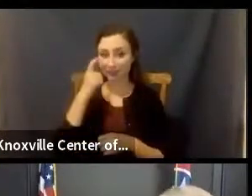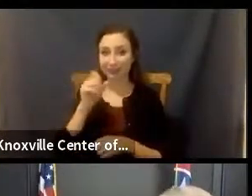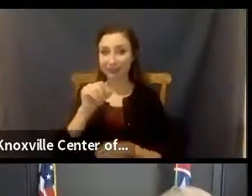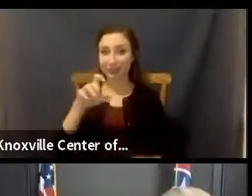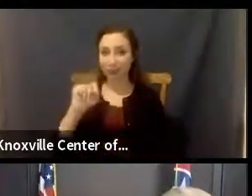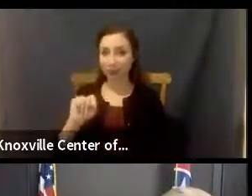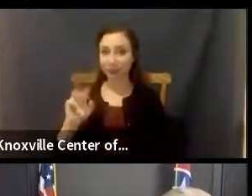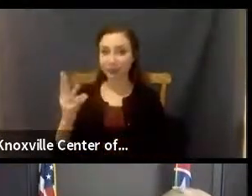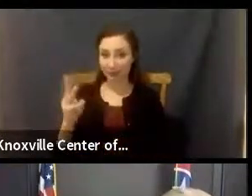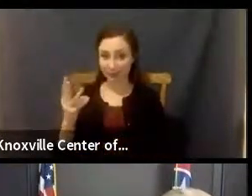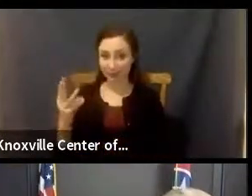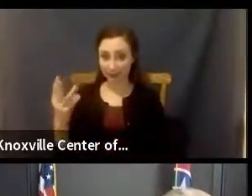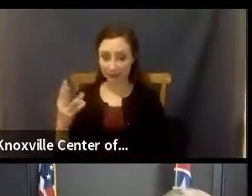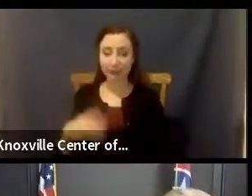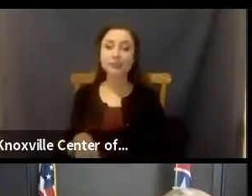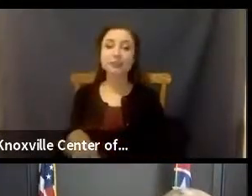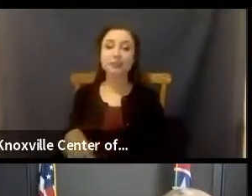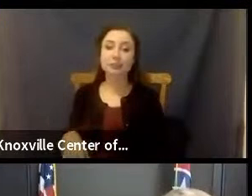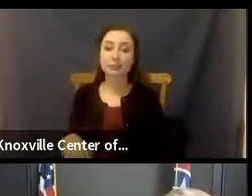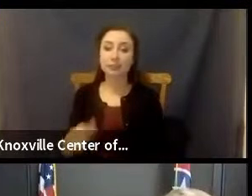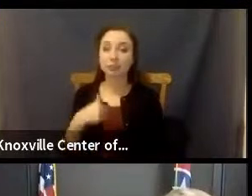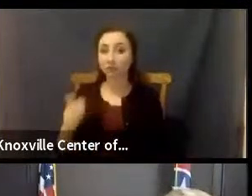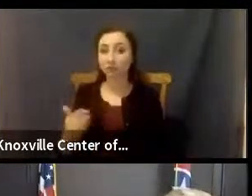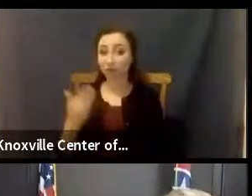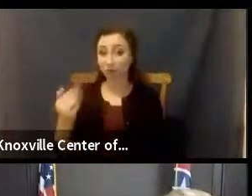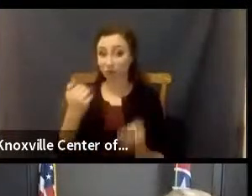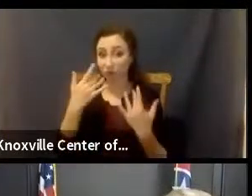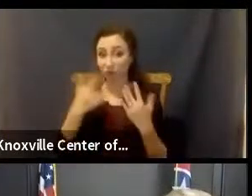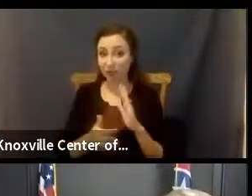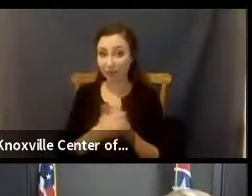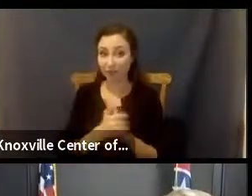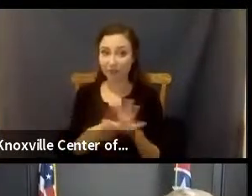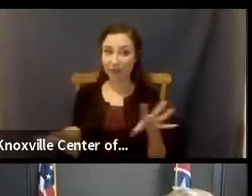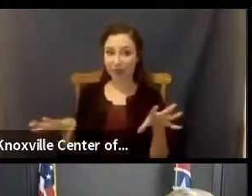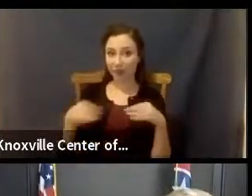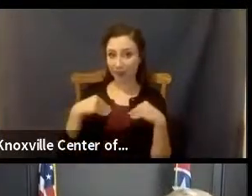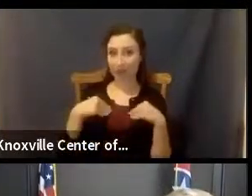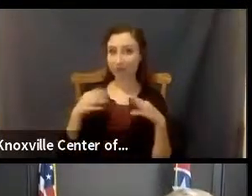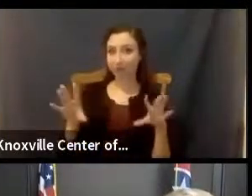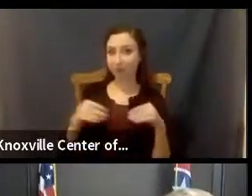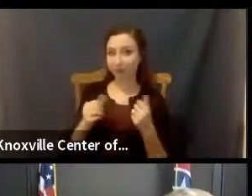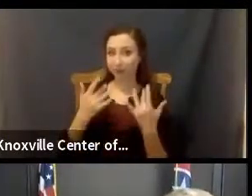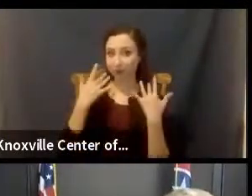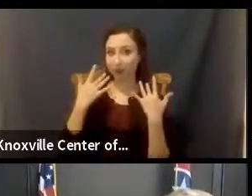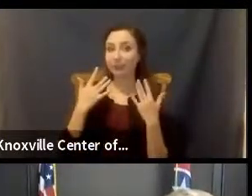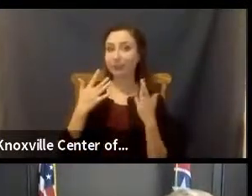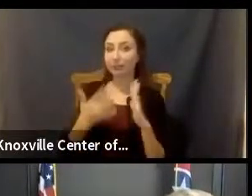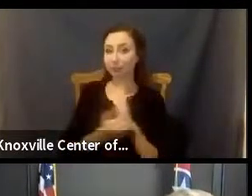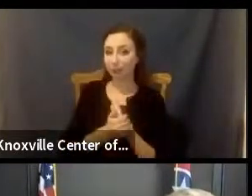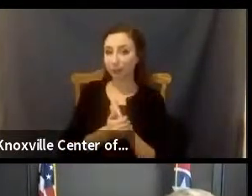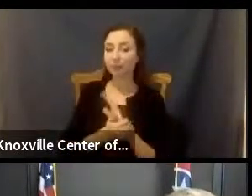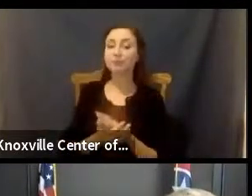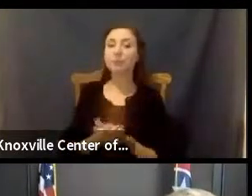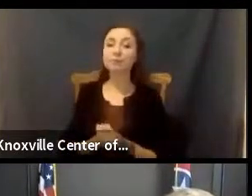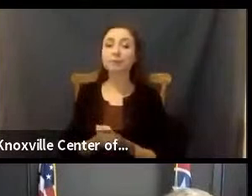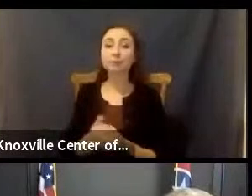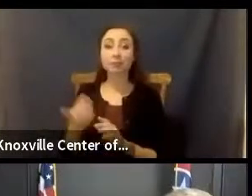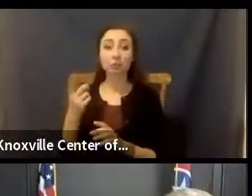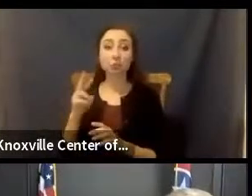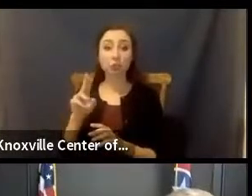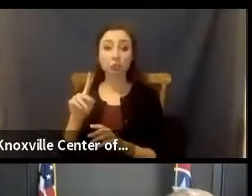16th. I'll offer those as friendly amendments. Those are all accepted as friendly amendments. Dr.